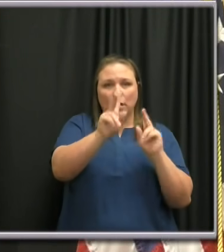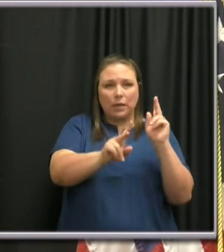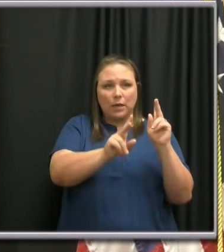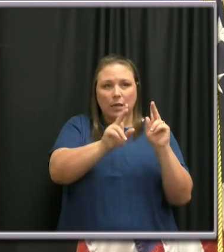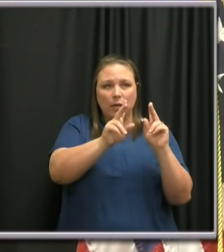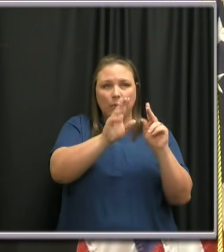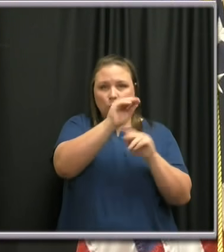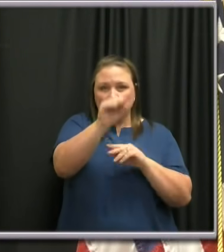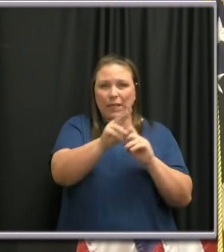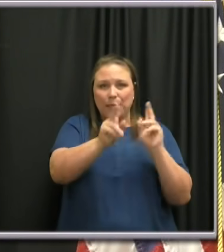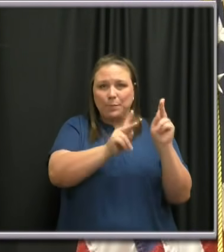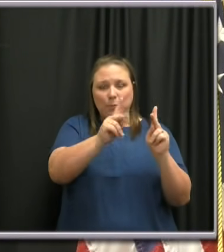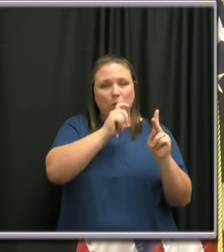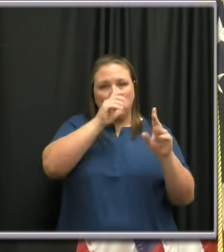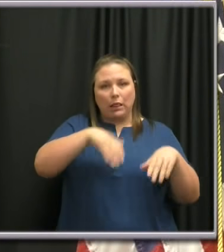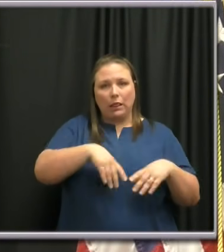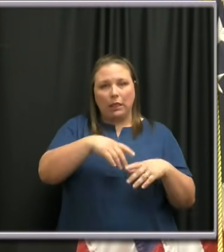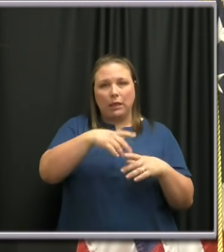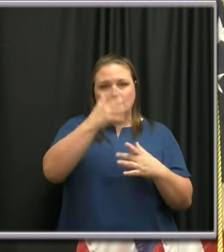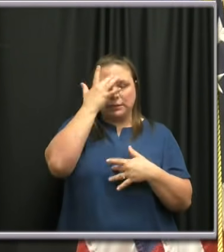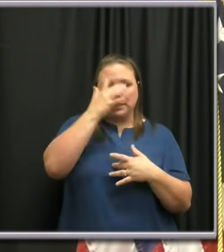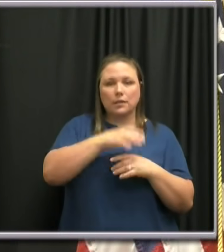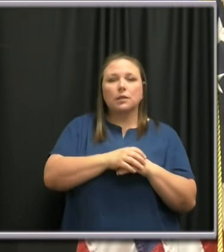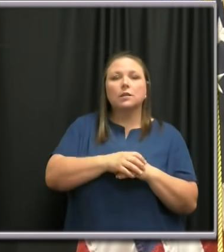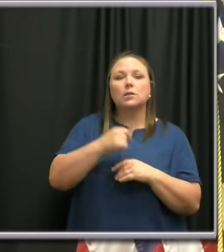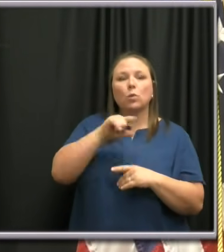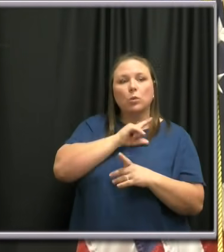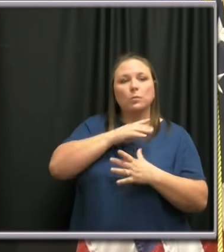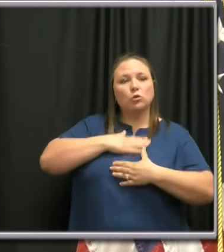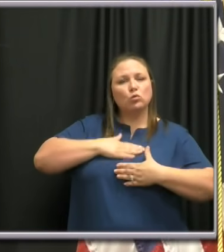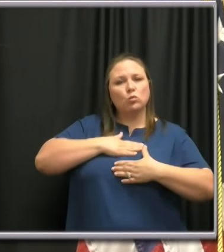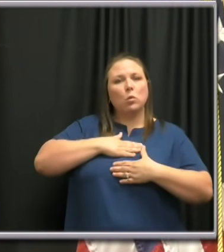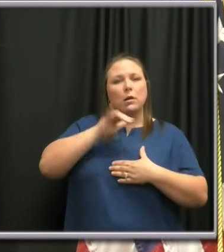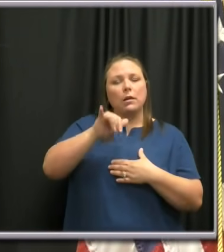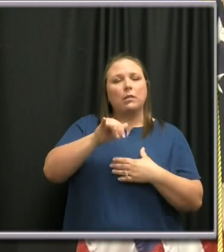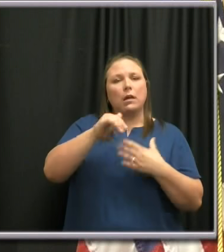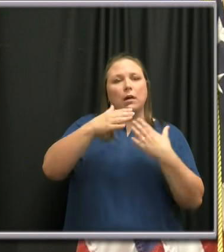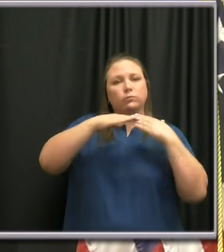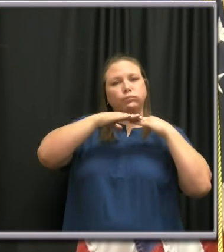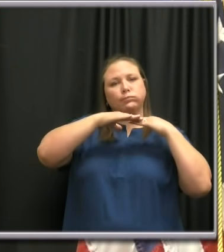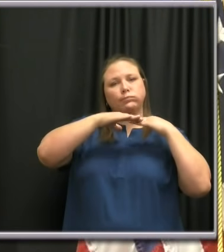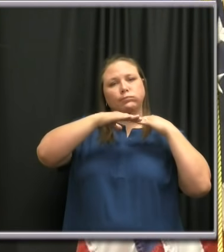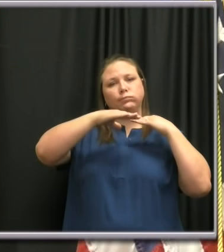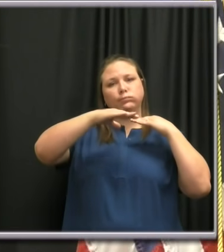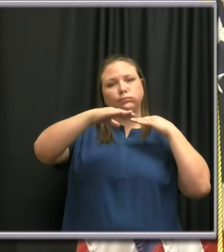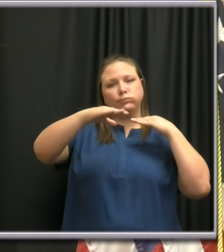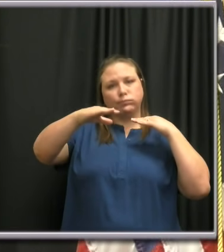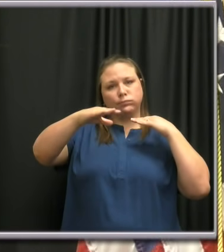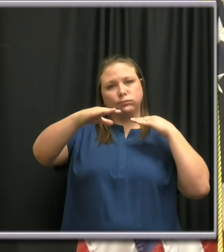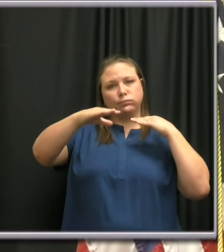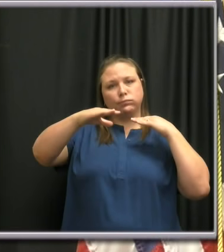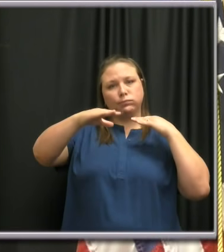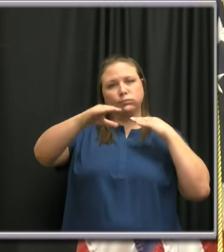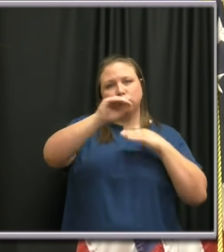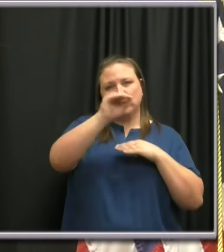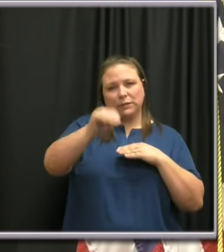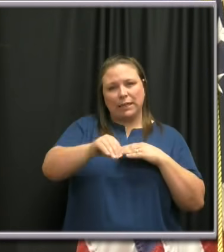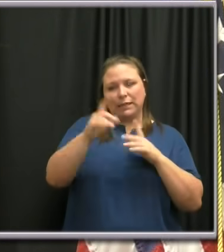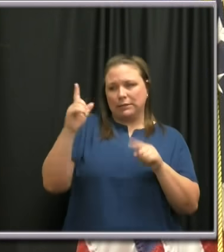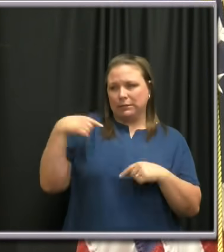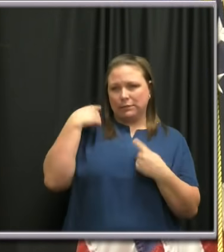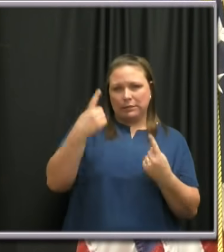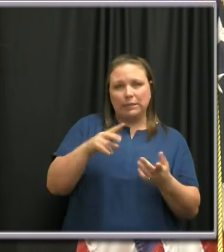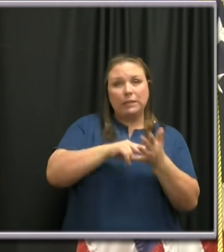not positive. So we have been enjoying a relatively flat percent positive rate, which means that things